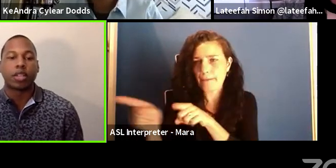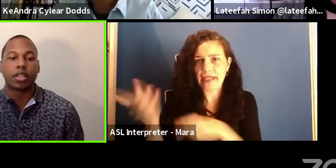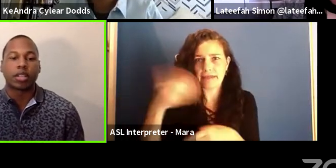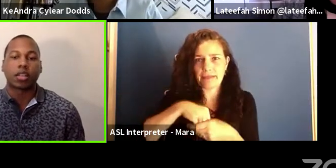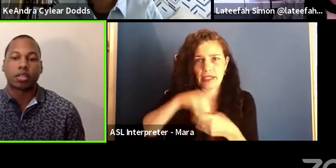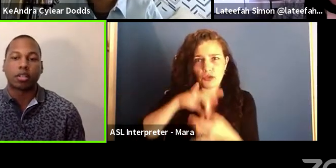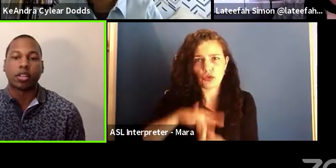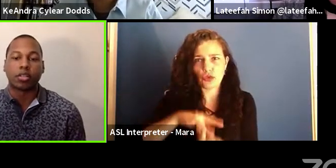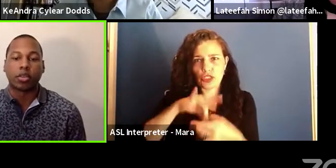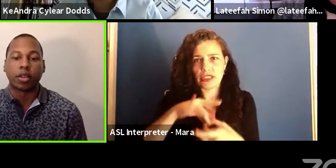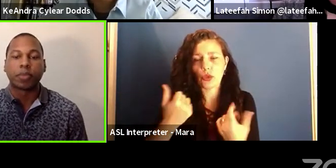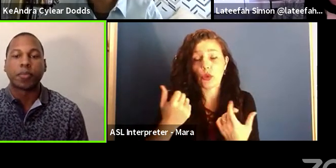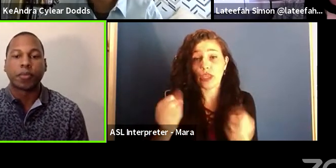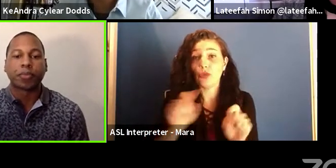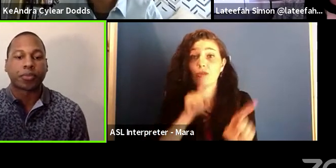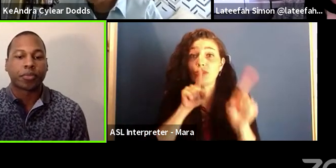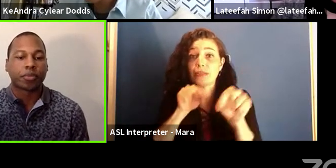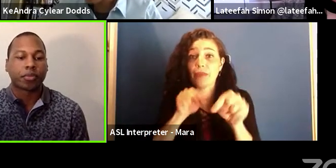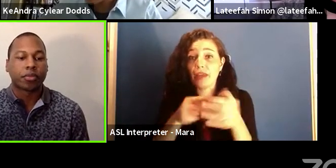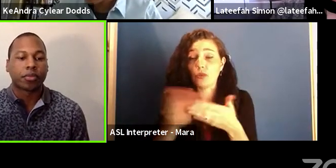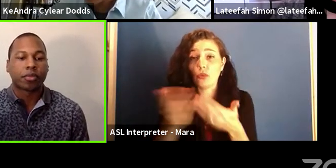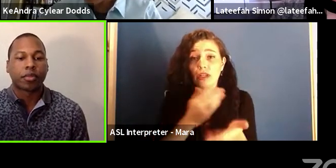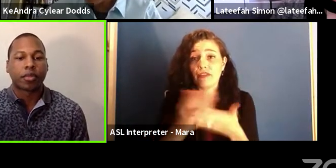to your projects externally as well.